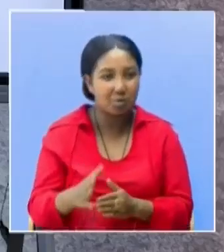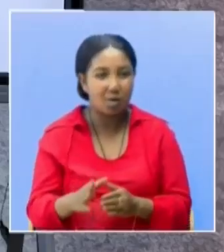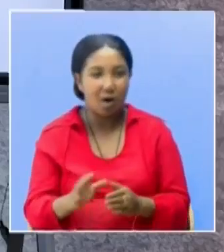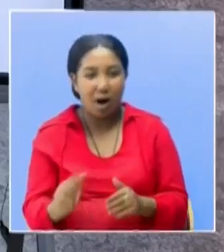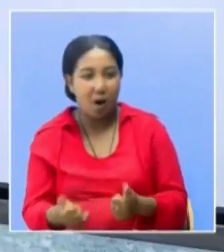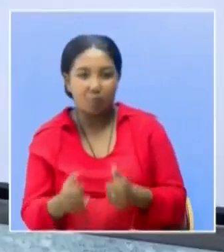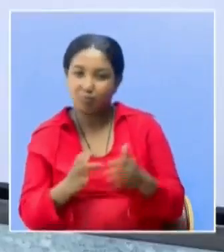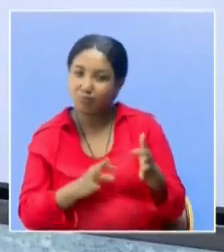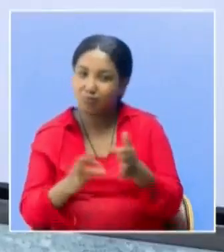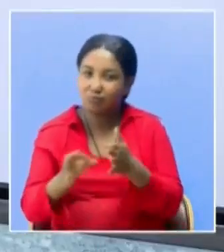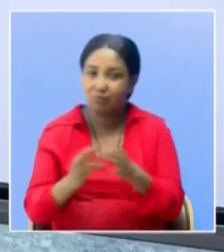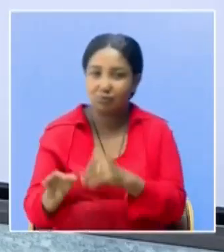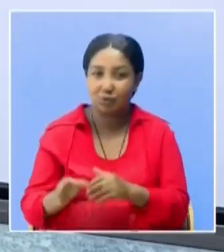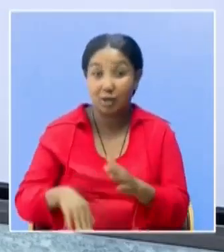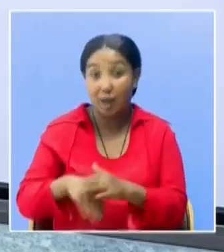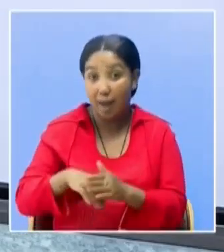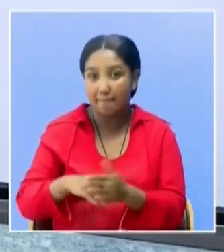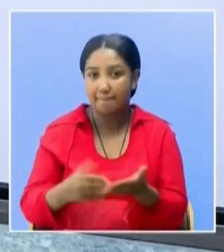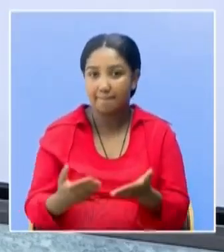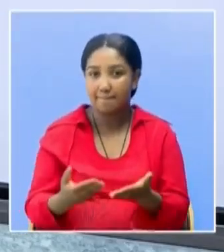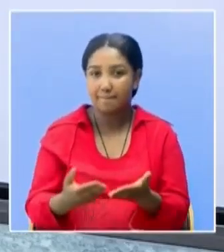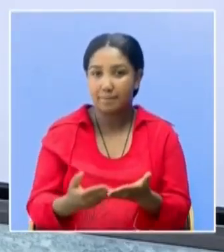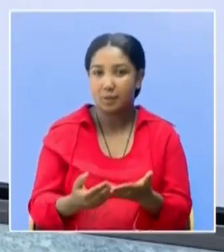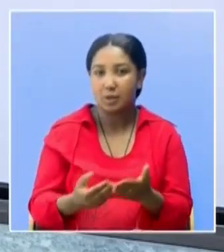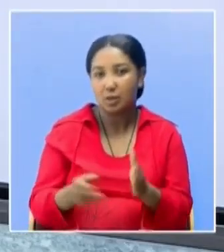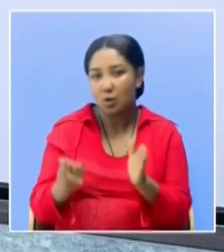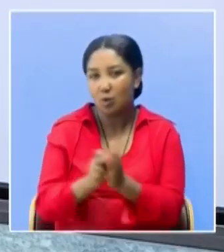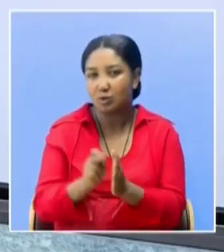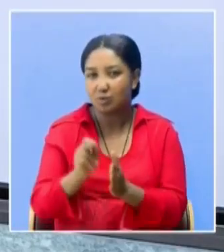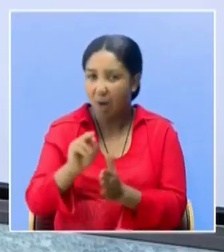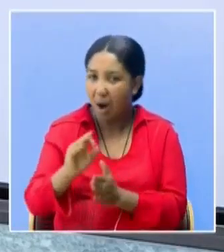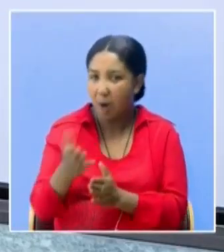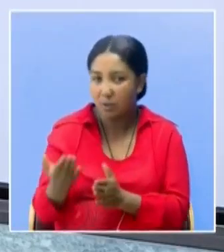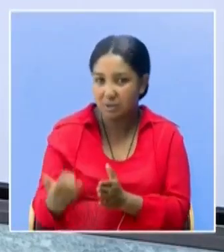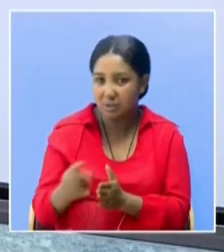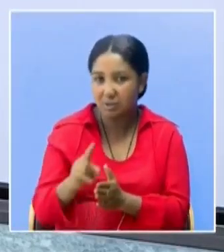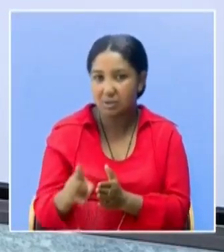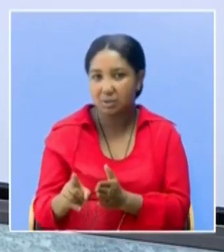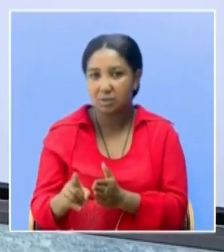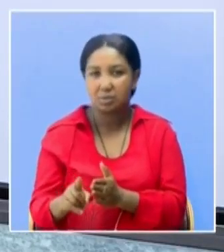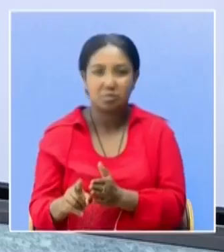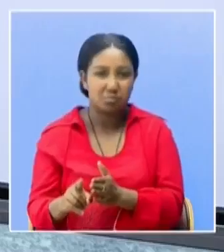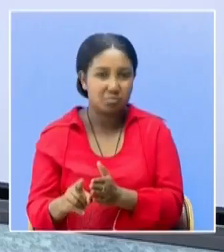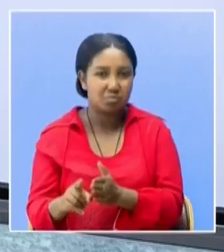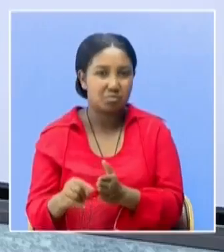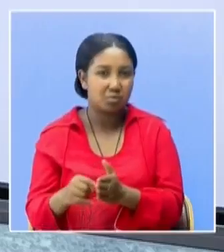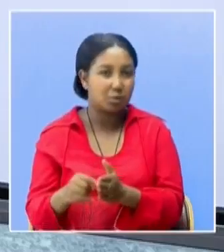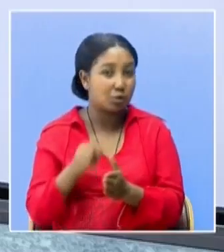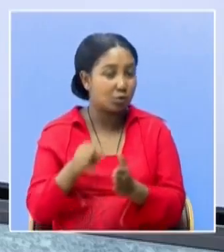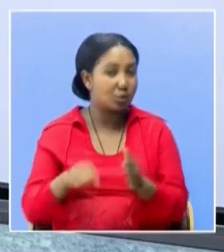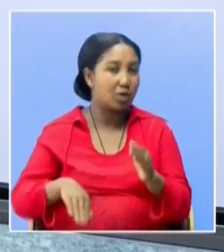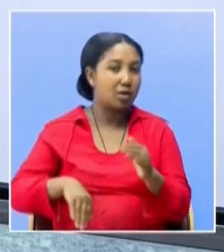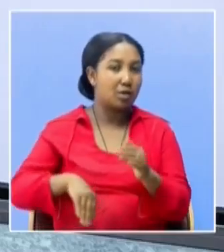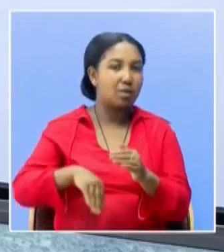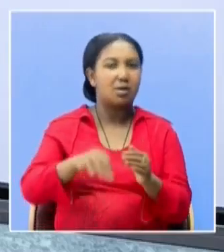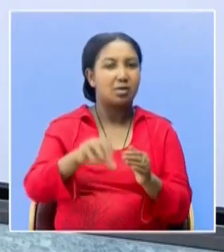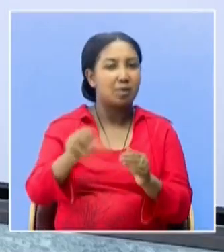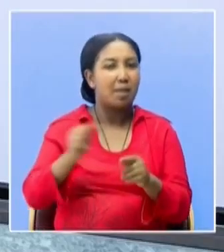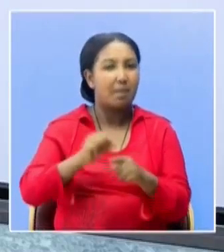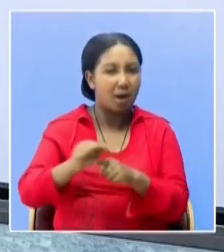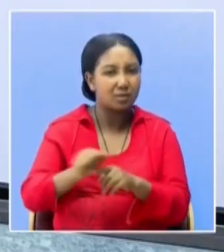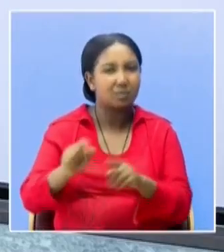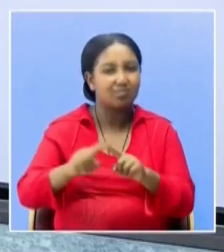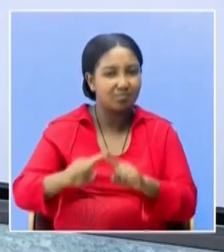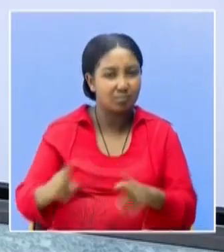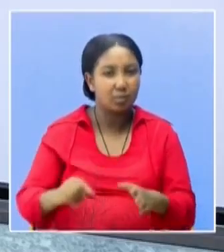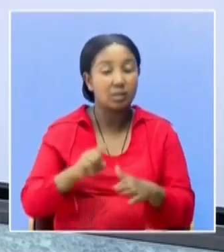performing that game, the way, the rules that you have to keep in order to what? That game they are practicing.